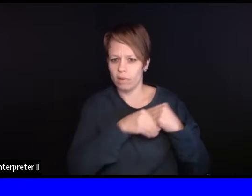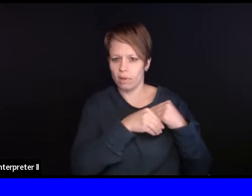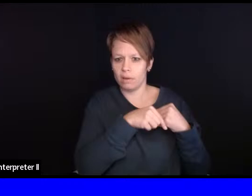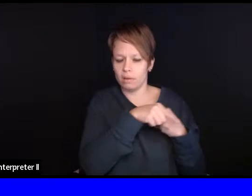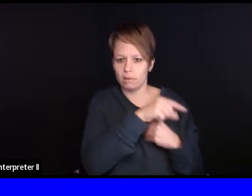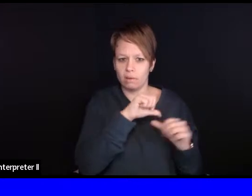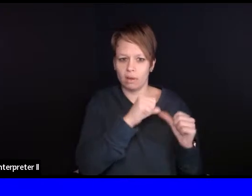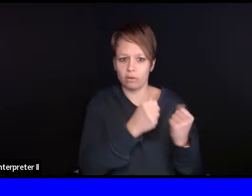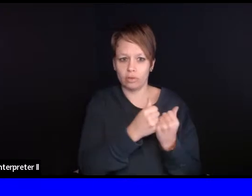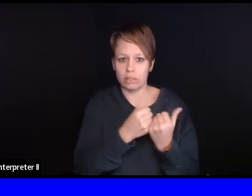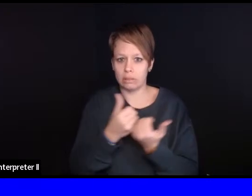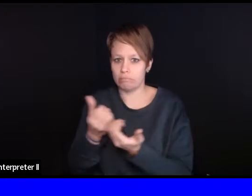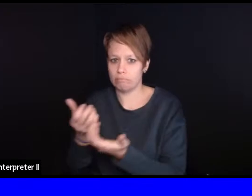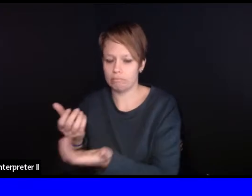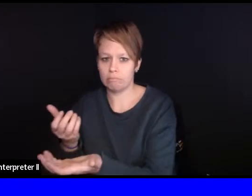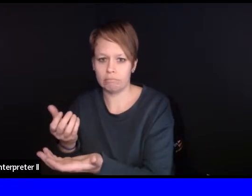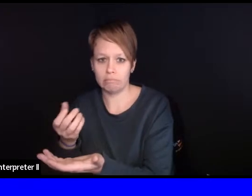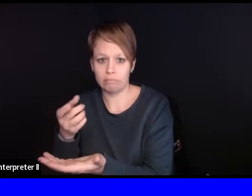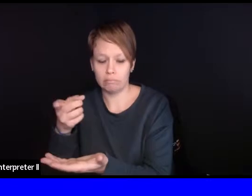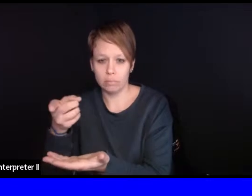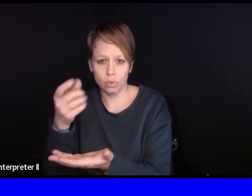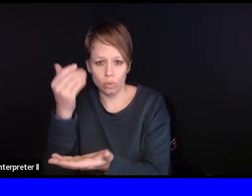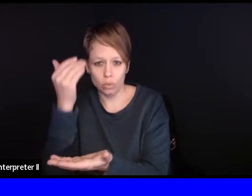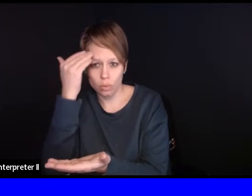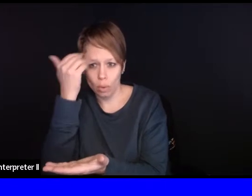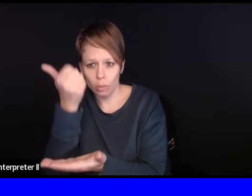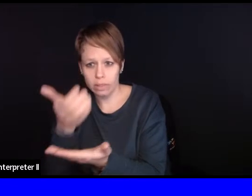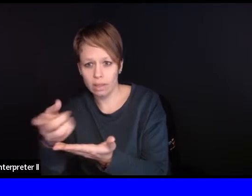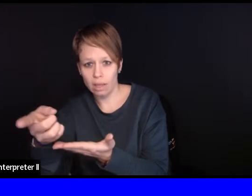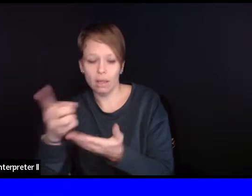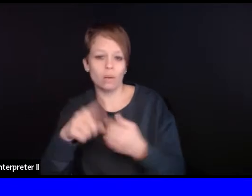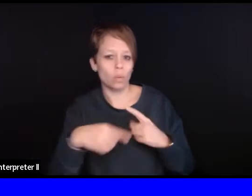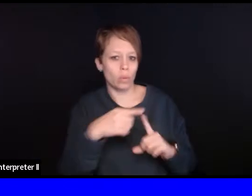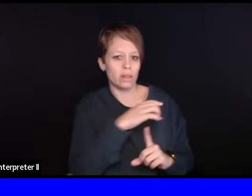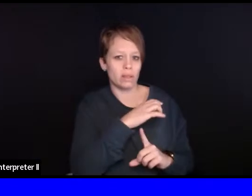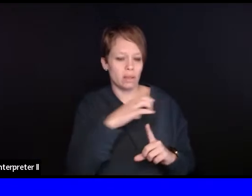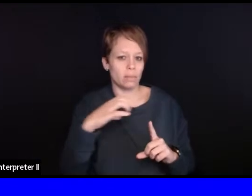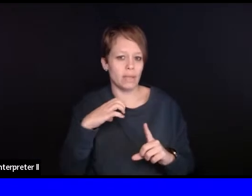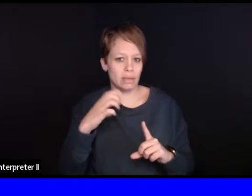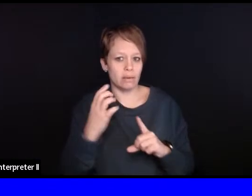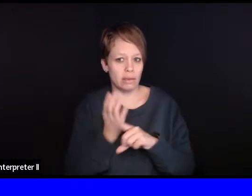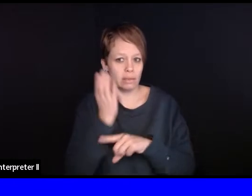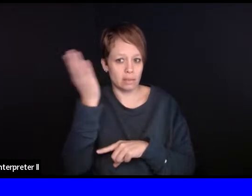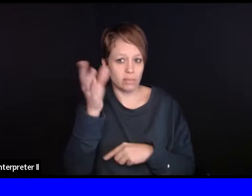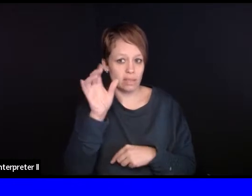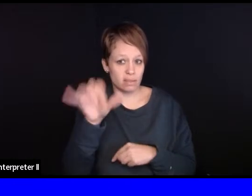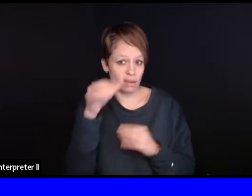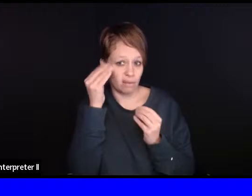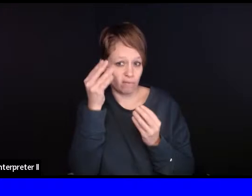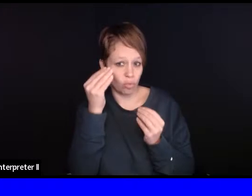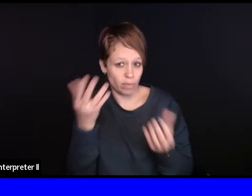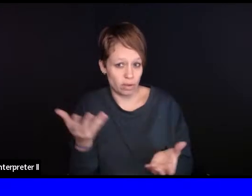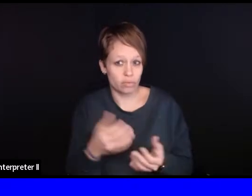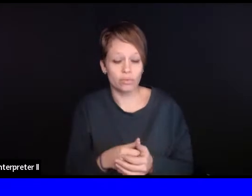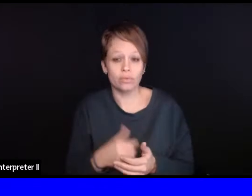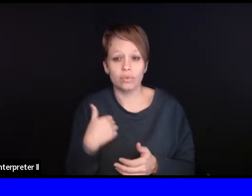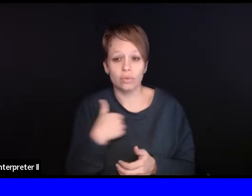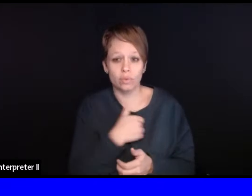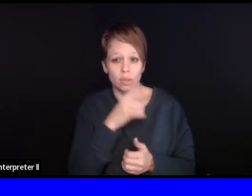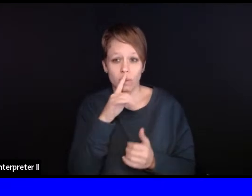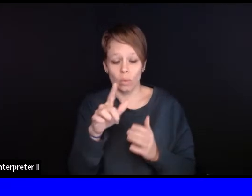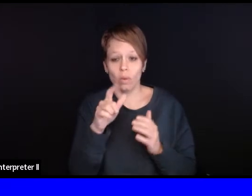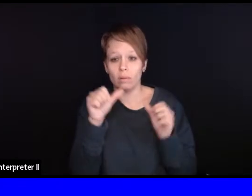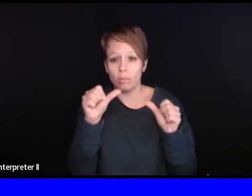you know, and can, It will be filled in when that committee furnishes that information to us, and we will post it on